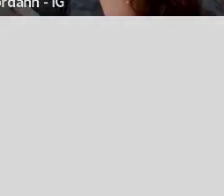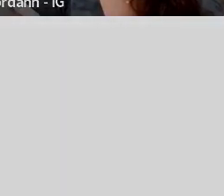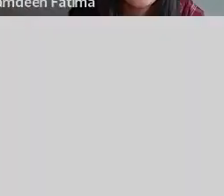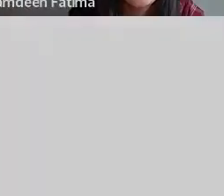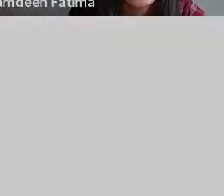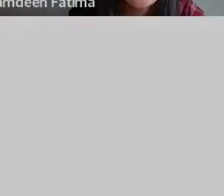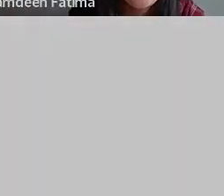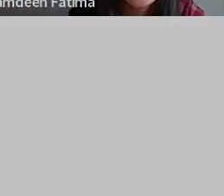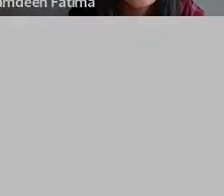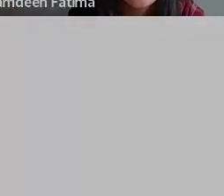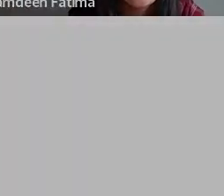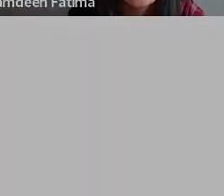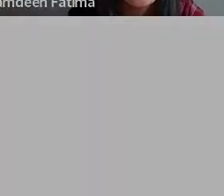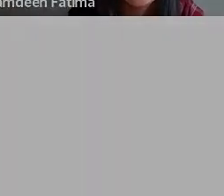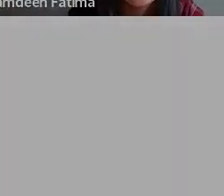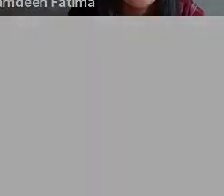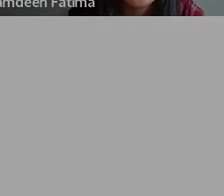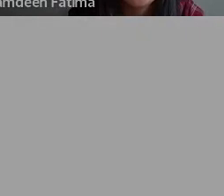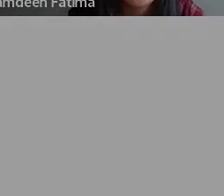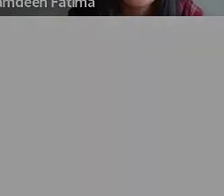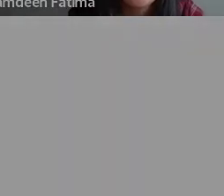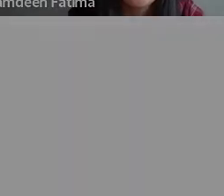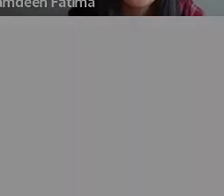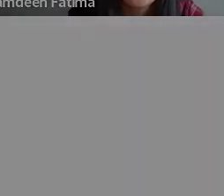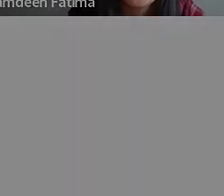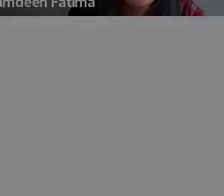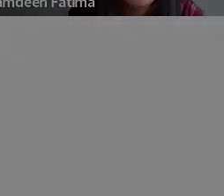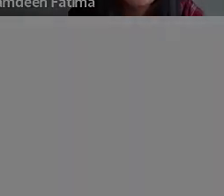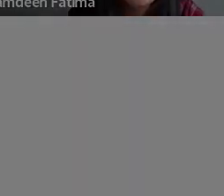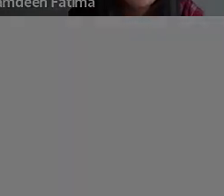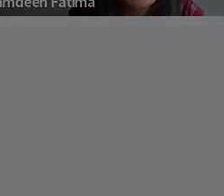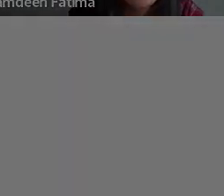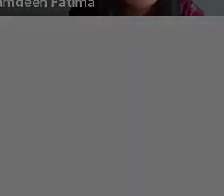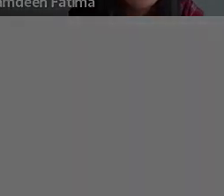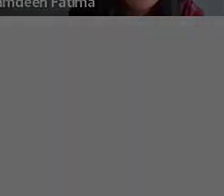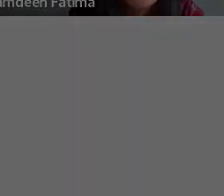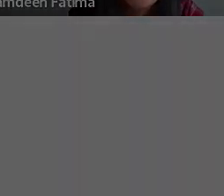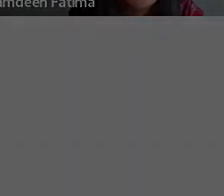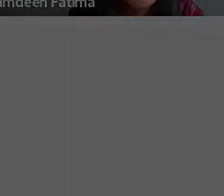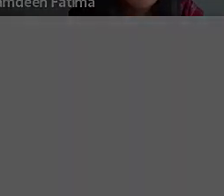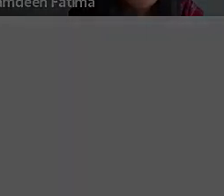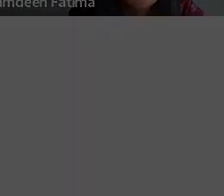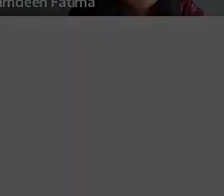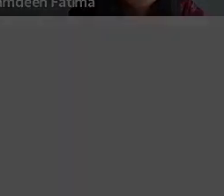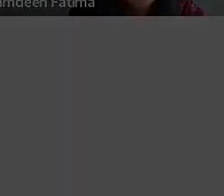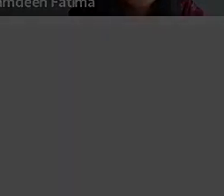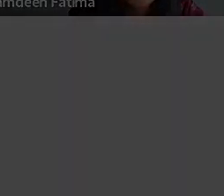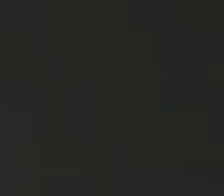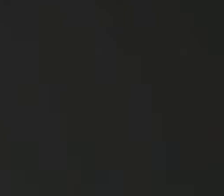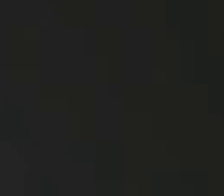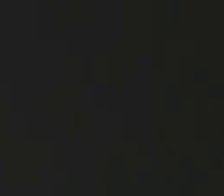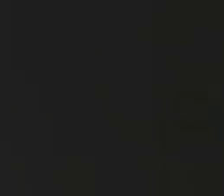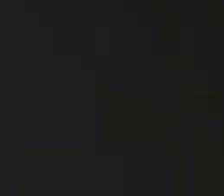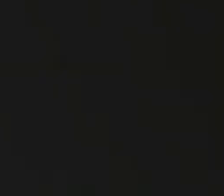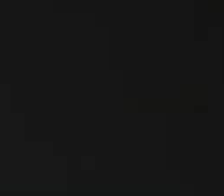Yes, hello. Hey. First of all, I want to say that I'm really grateful to be here, and I really enjoyed this conversation